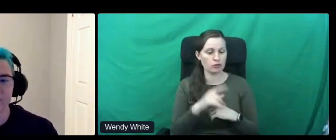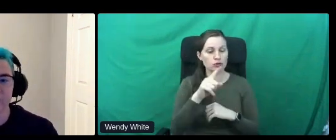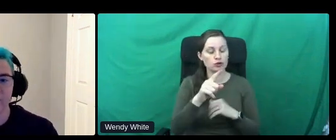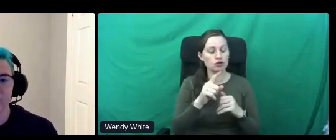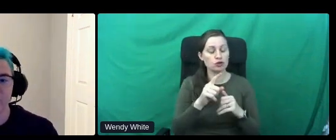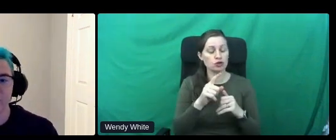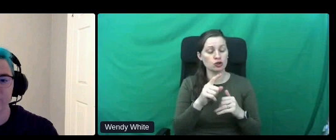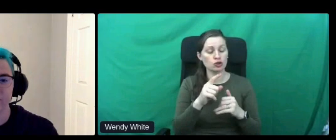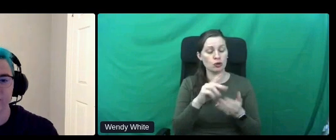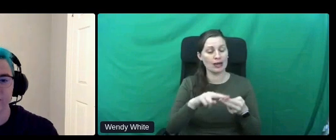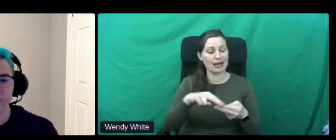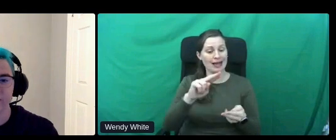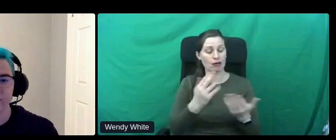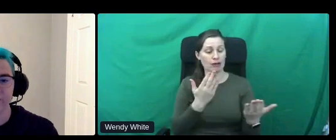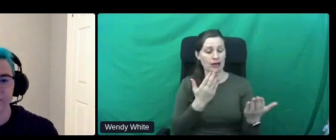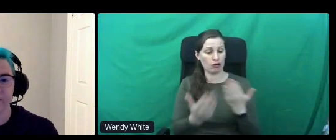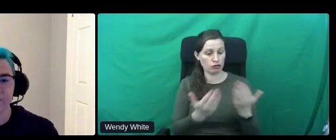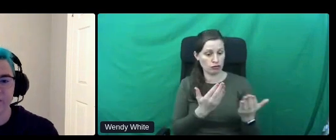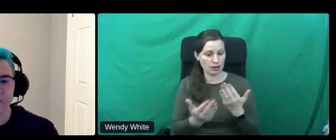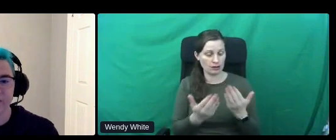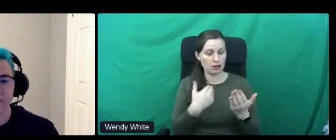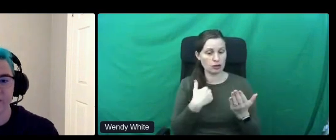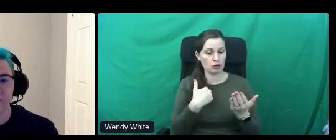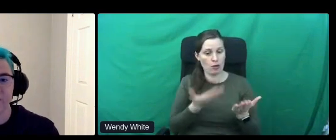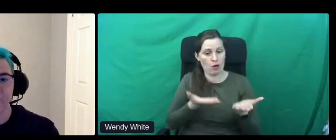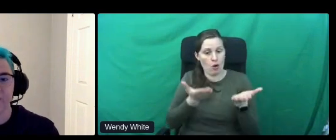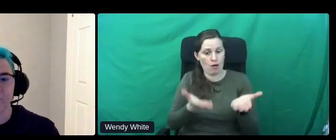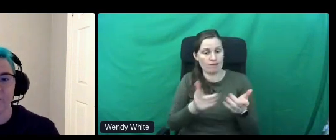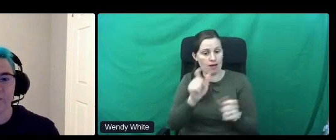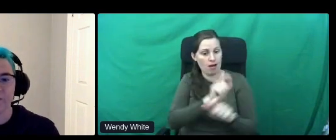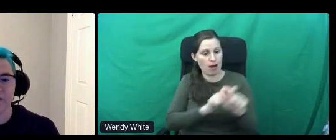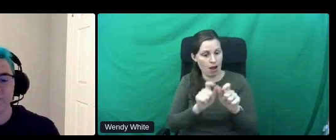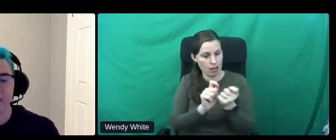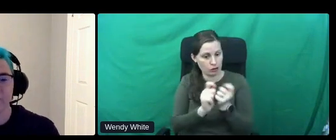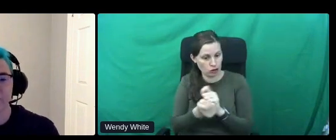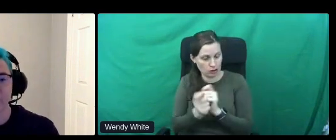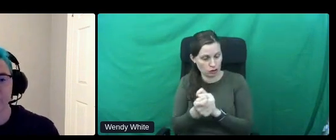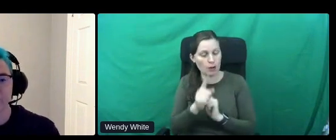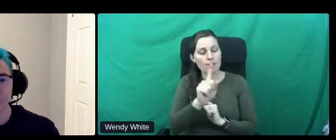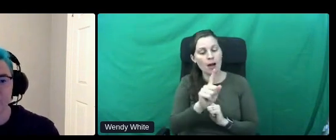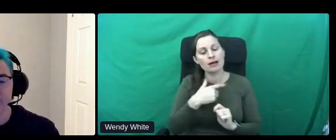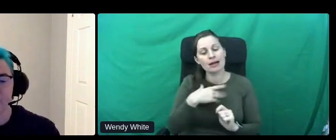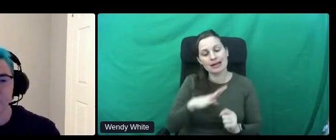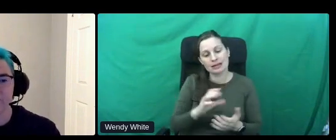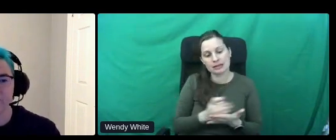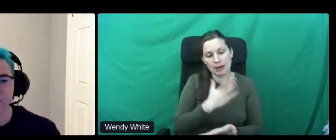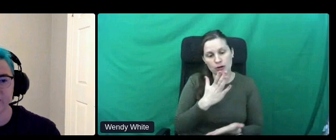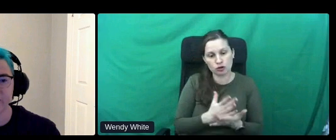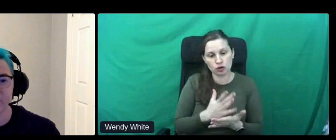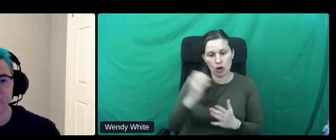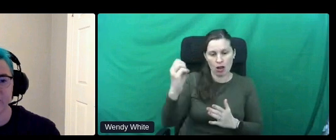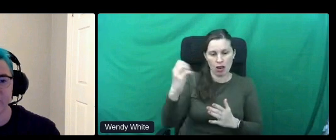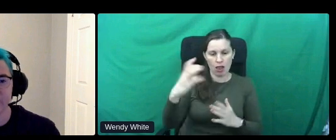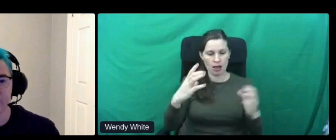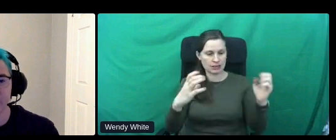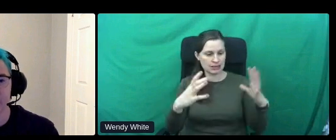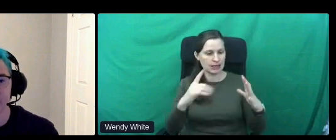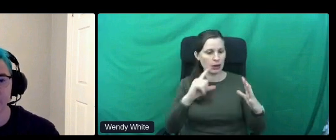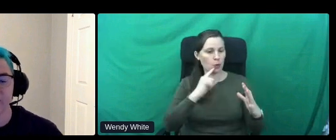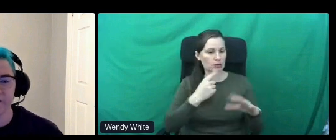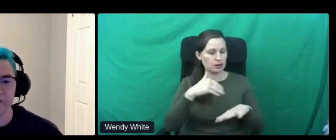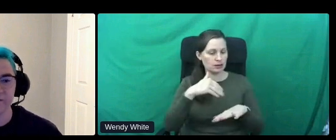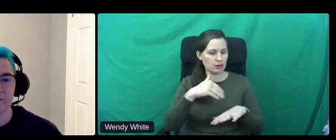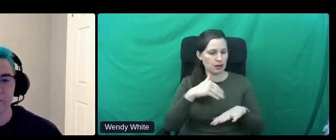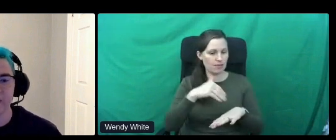contrast against the background, we offered these color changes, but we did make sure that some lighting would affect these,